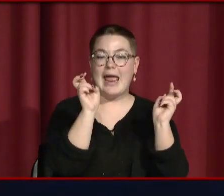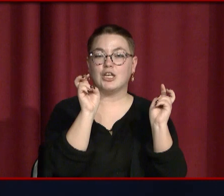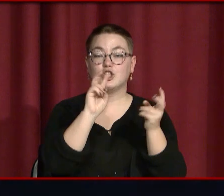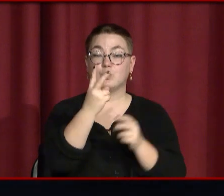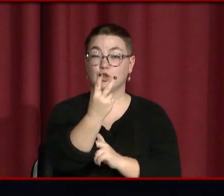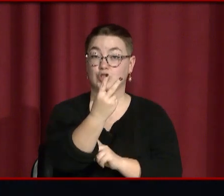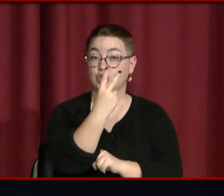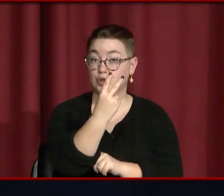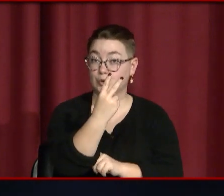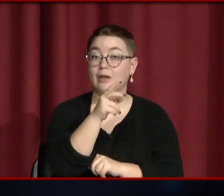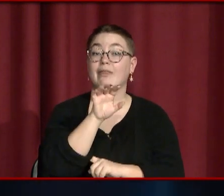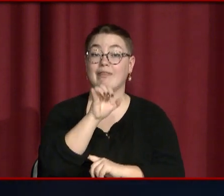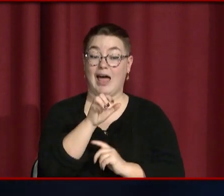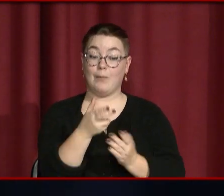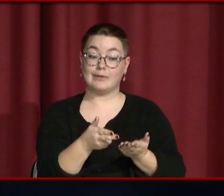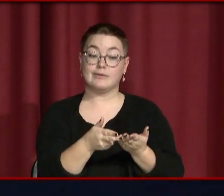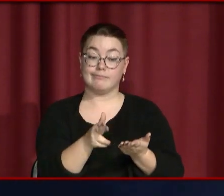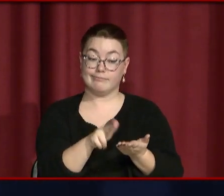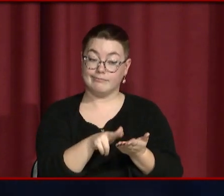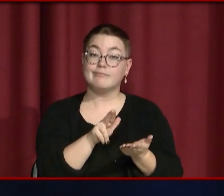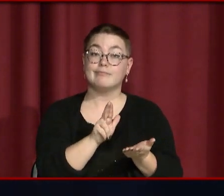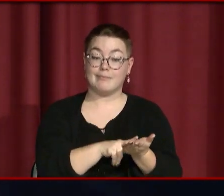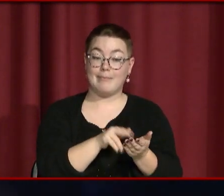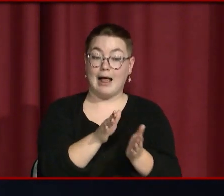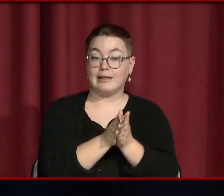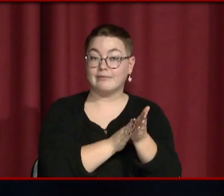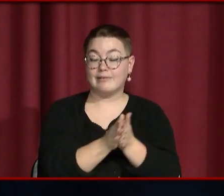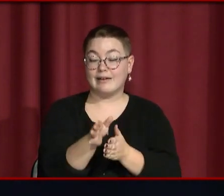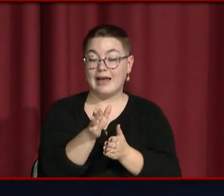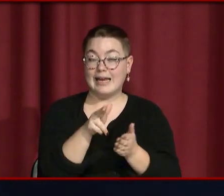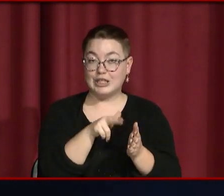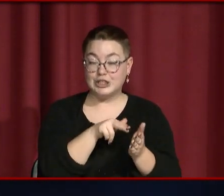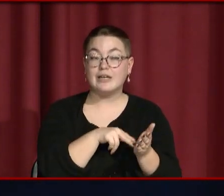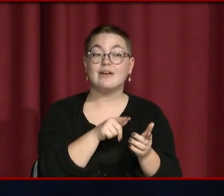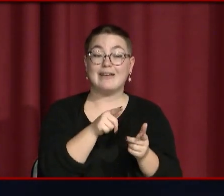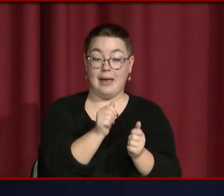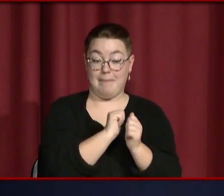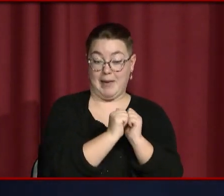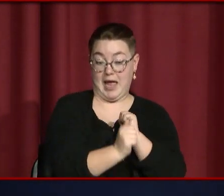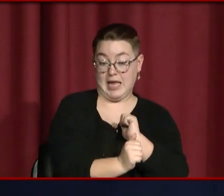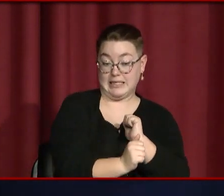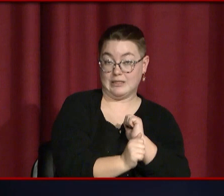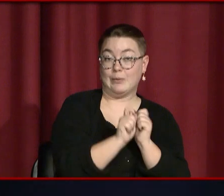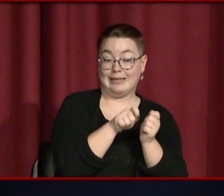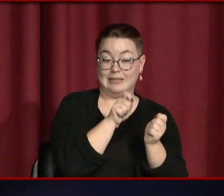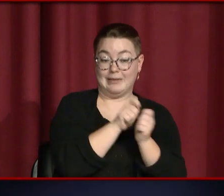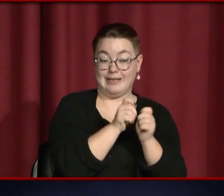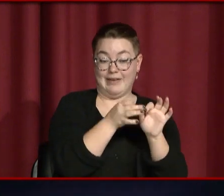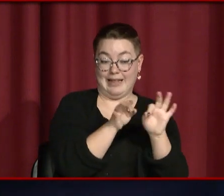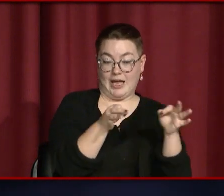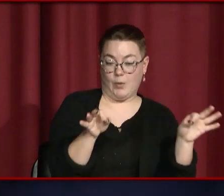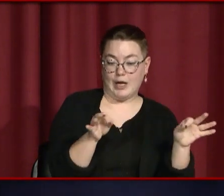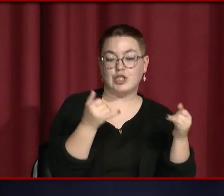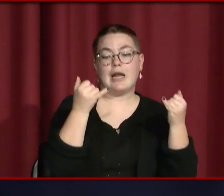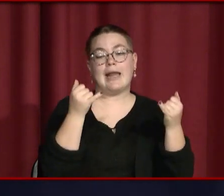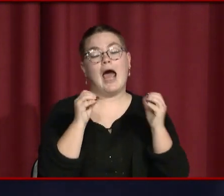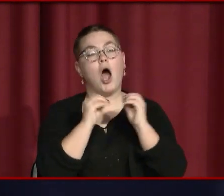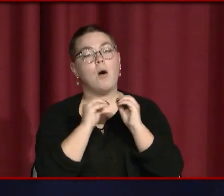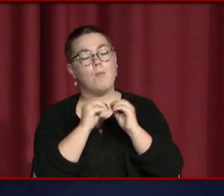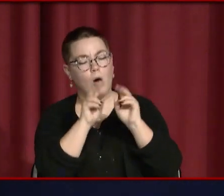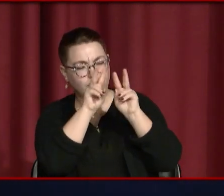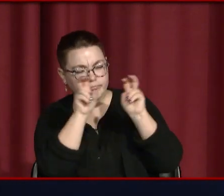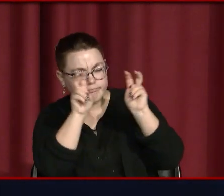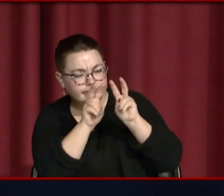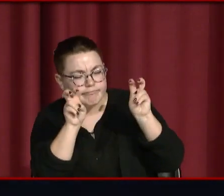ballot initiative that passed, and yet even as that passed with specific language, now it's being looked at more carefully